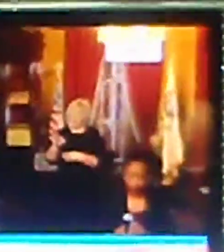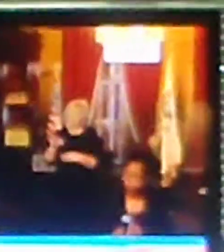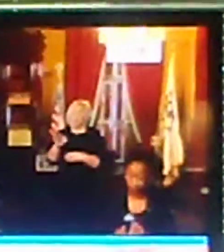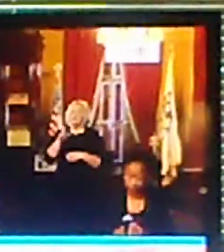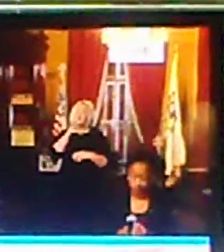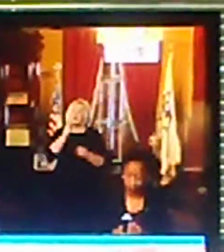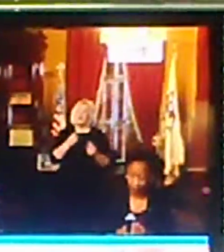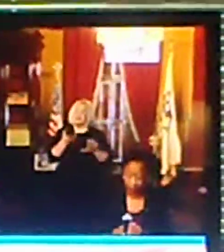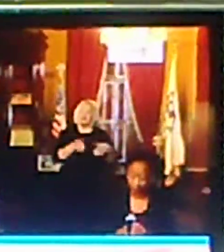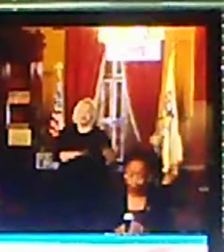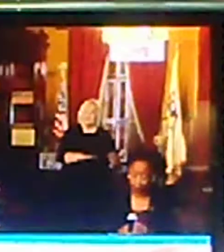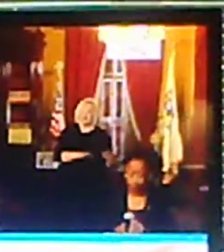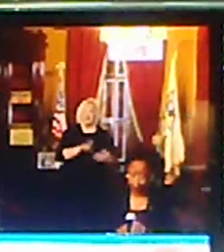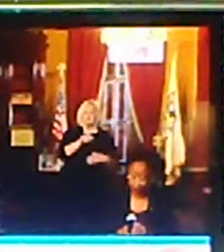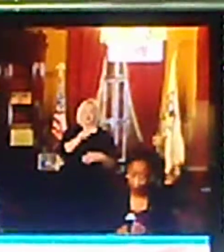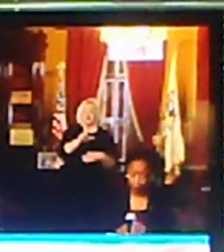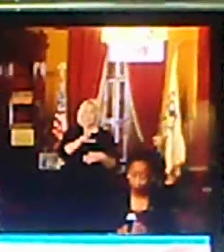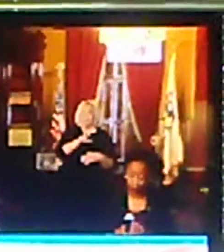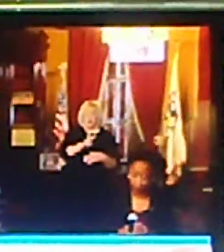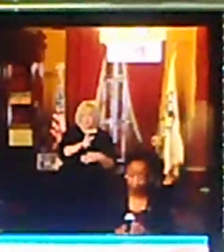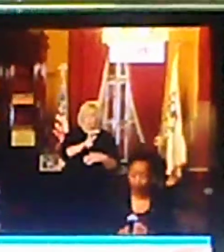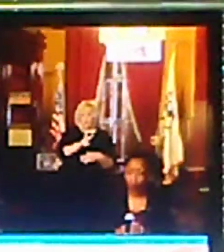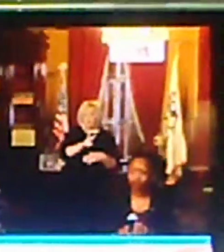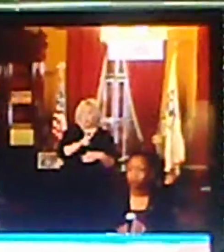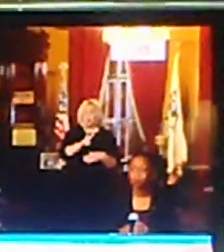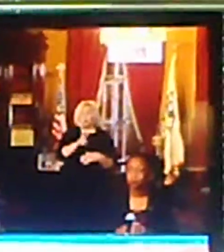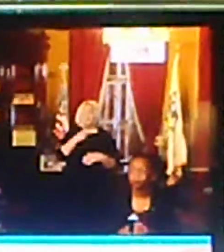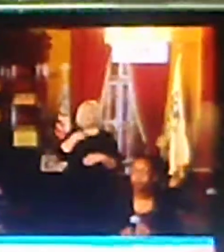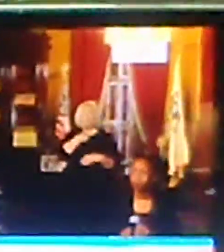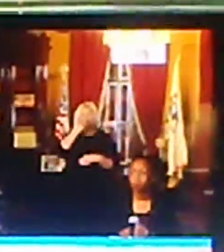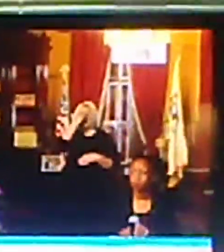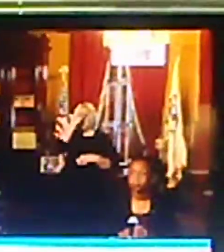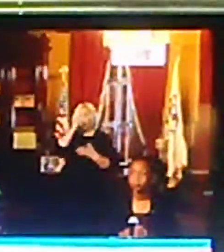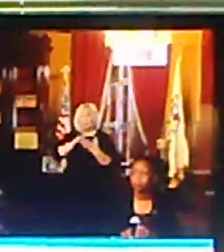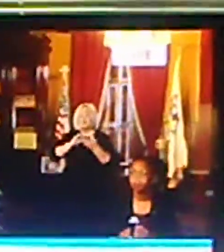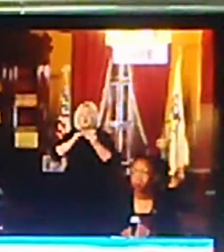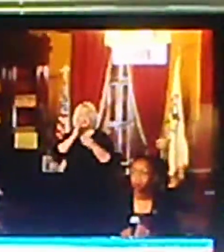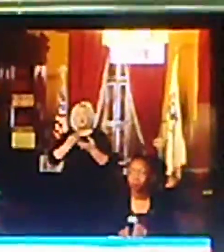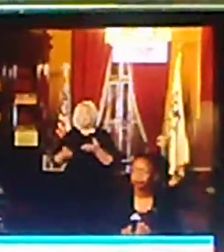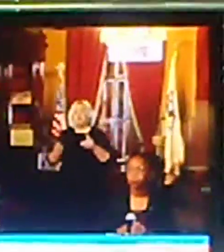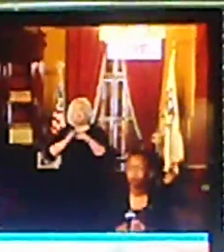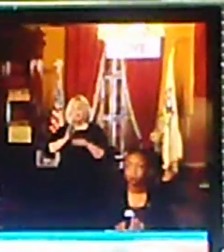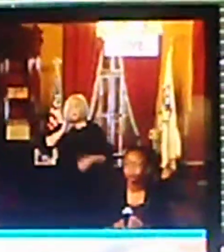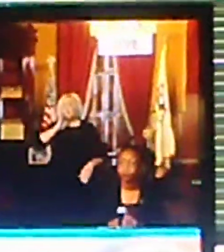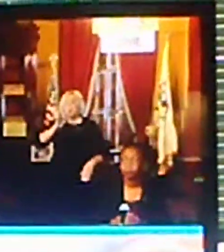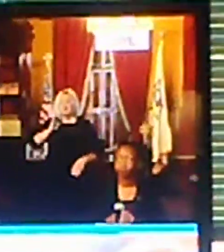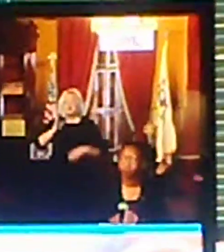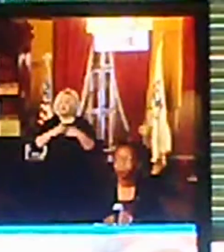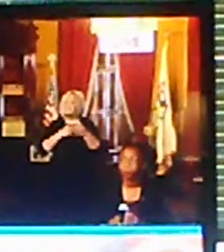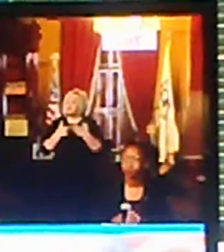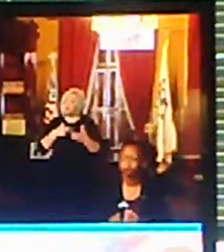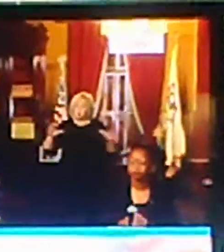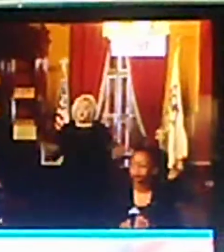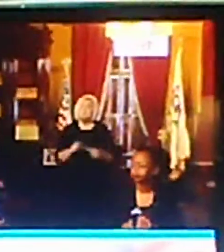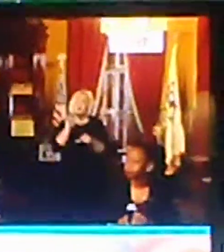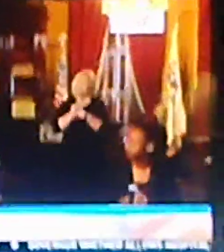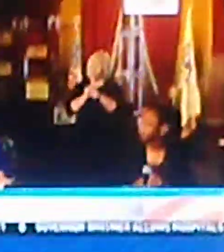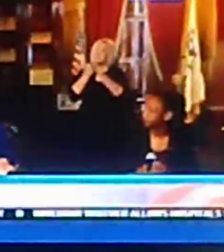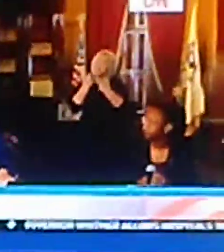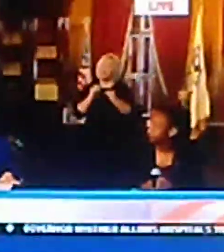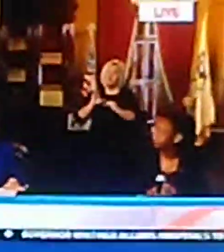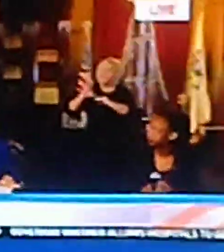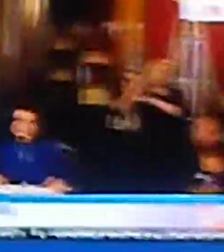132 deaths. We know that this number is going to continue to go up. Despite our aggressive efforts, this is